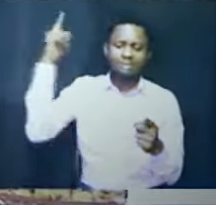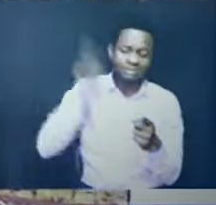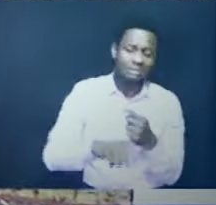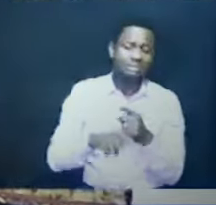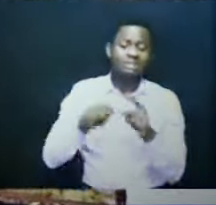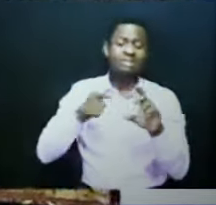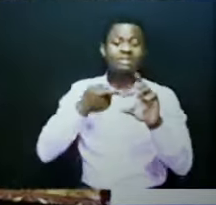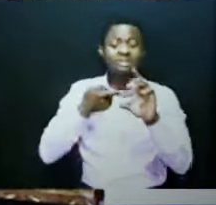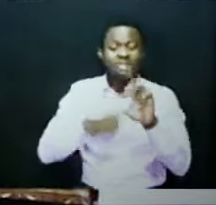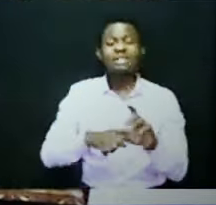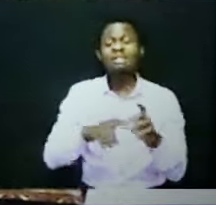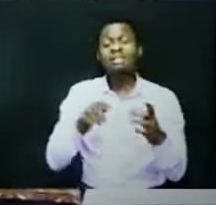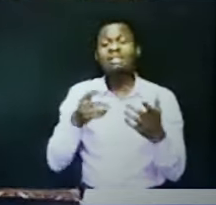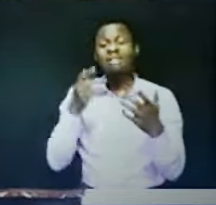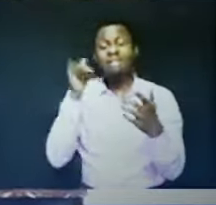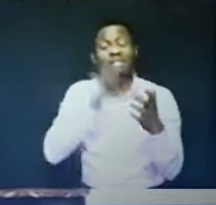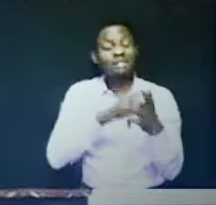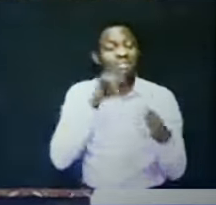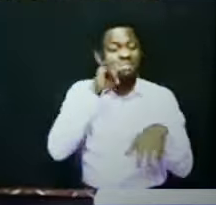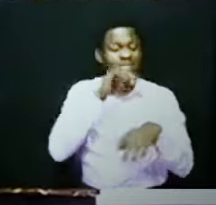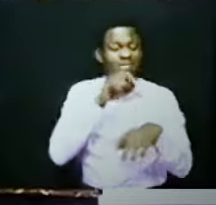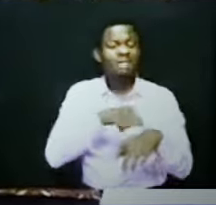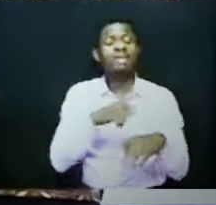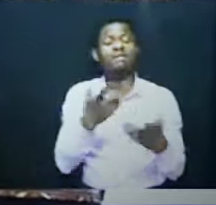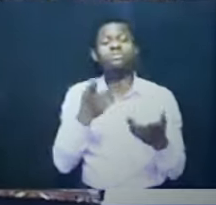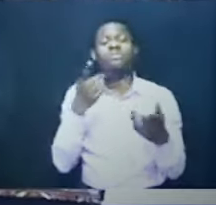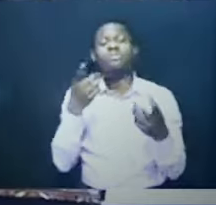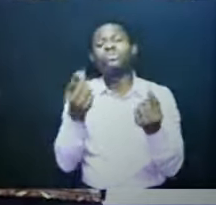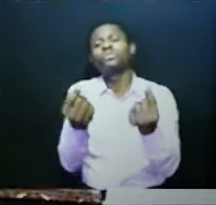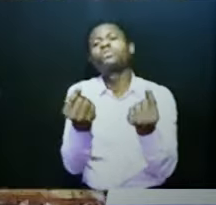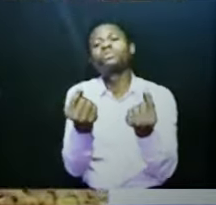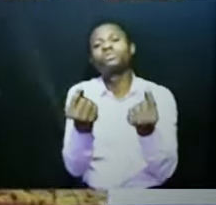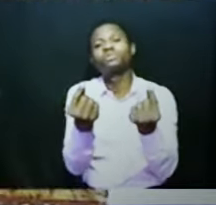Because the dead does not praise the Lord.